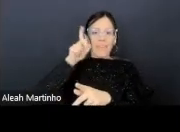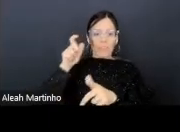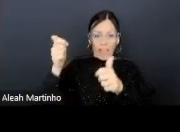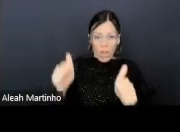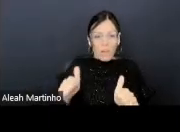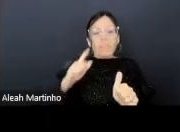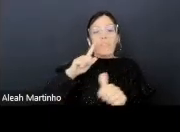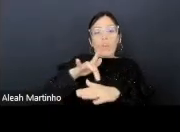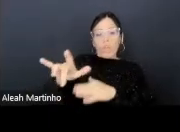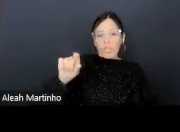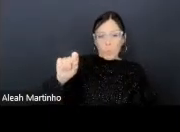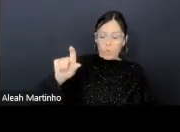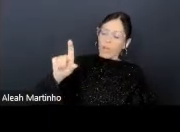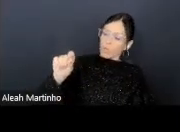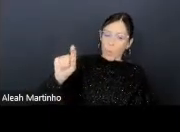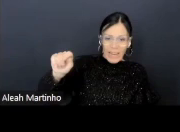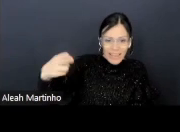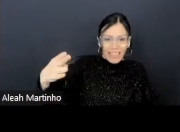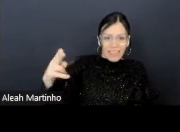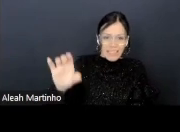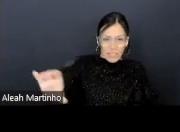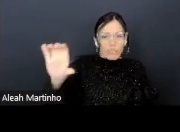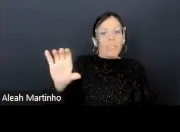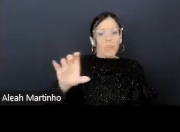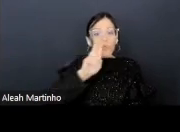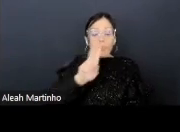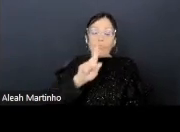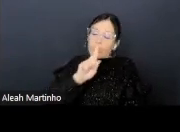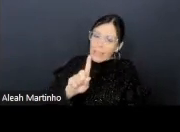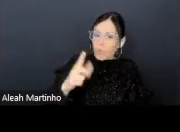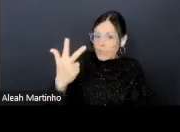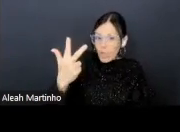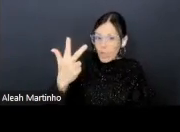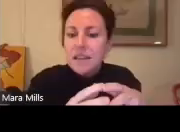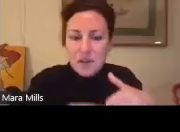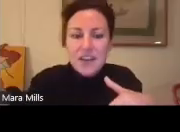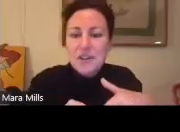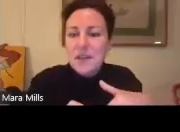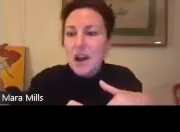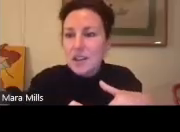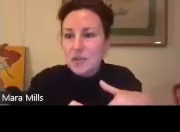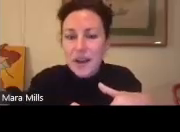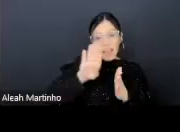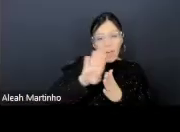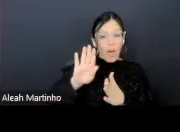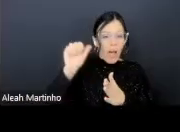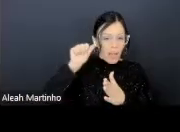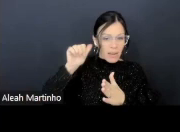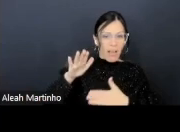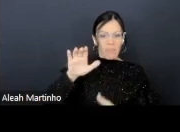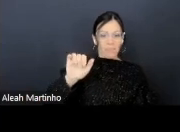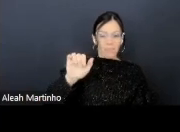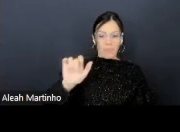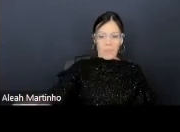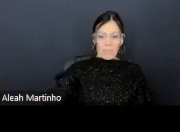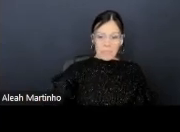century for three main reasons the development of electronic audiometry the creation of an audiogram or